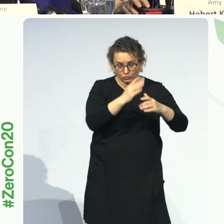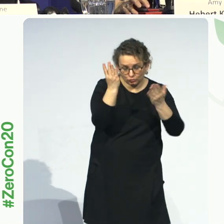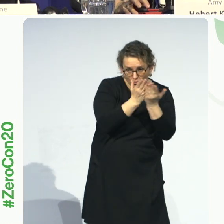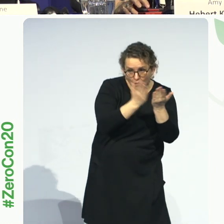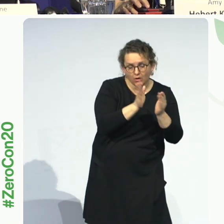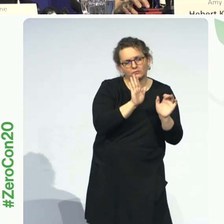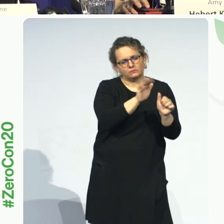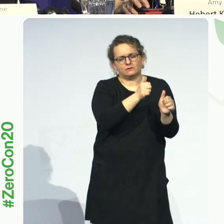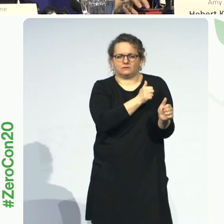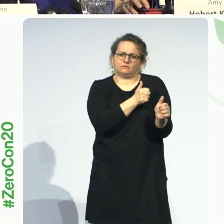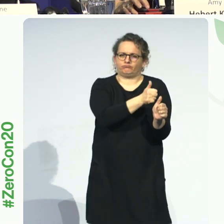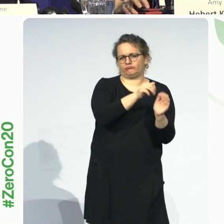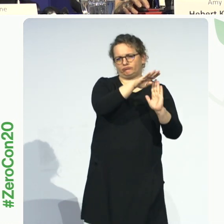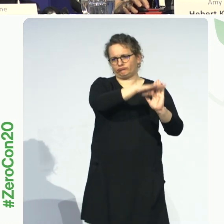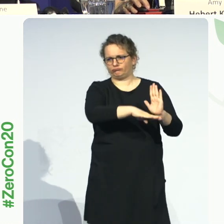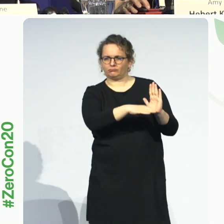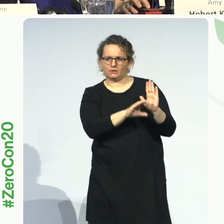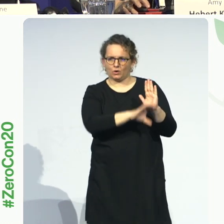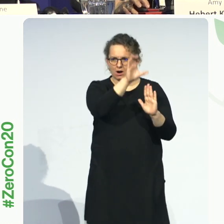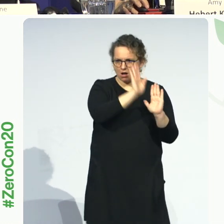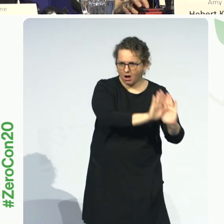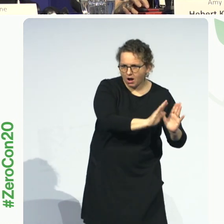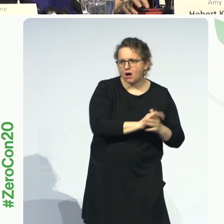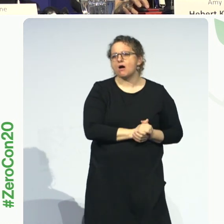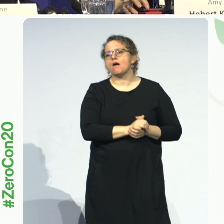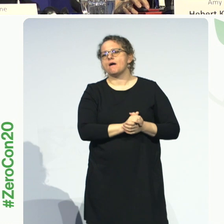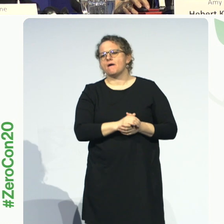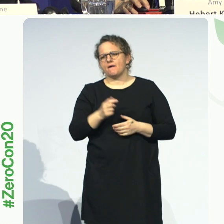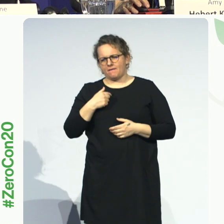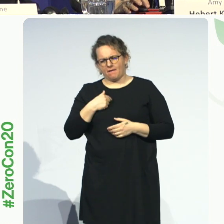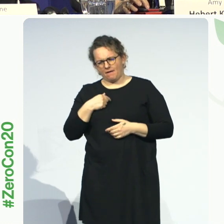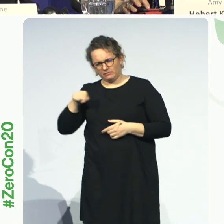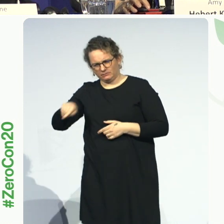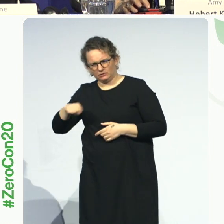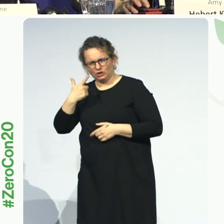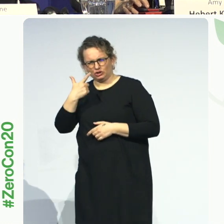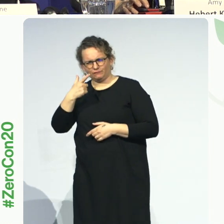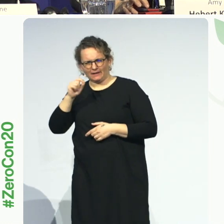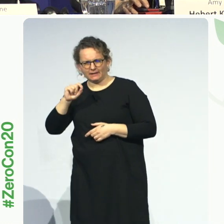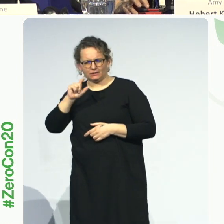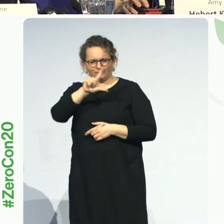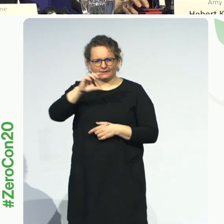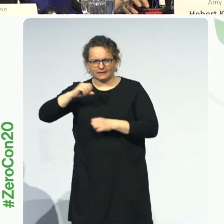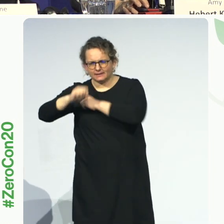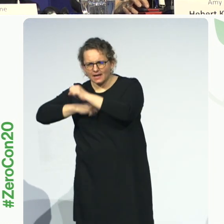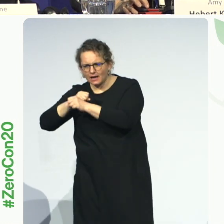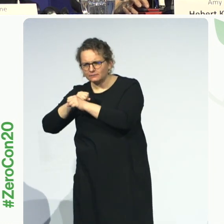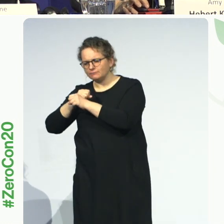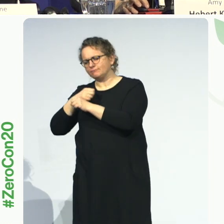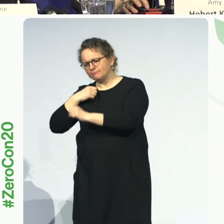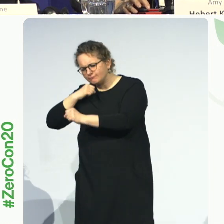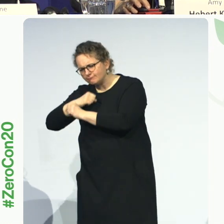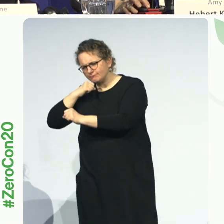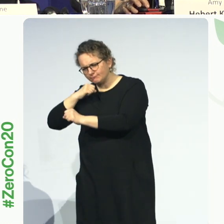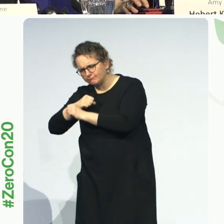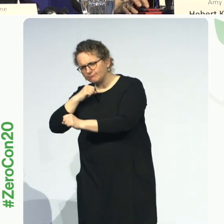been working in the area of vocational rehabilitation, specifically with people who are deaf and hard of hearing. And I became interested in working